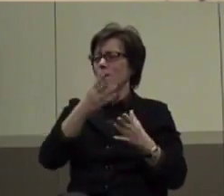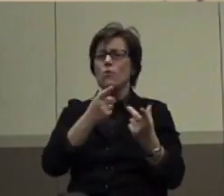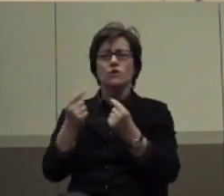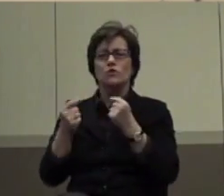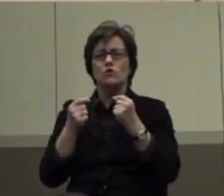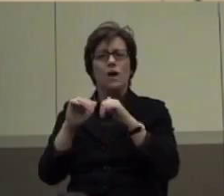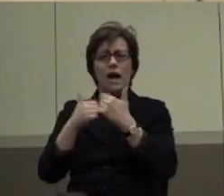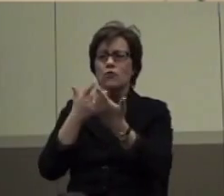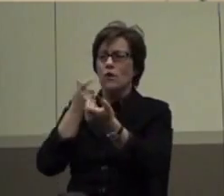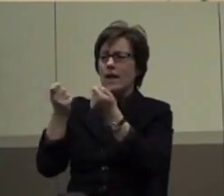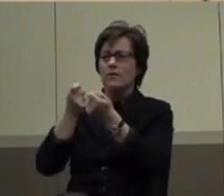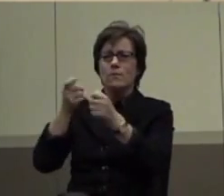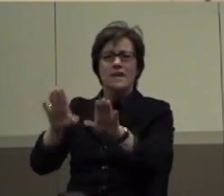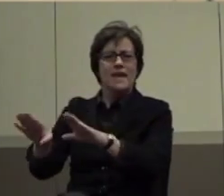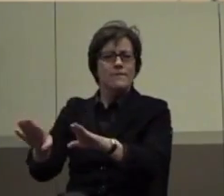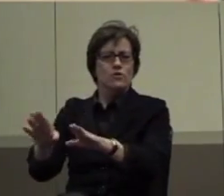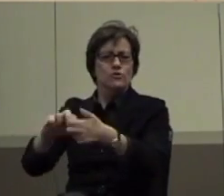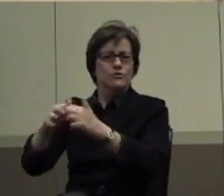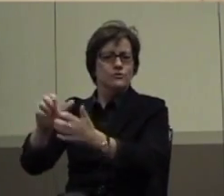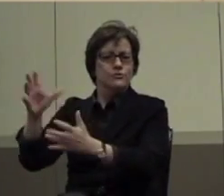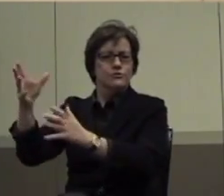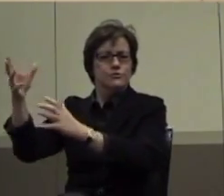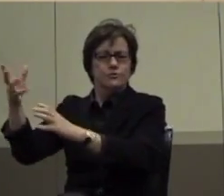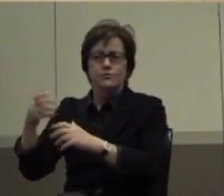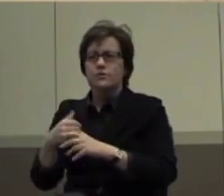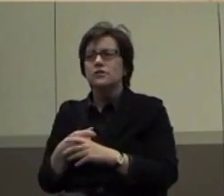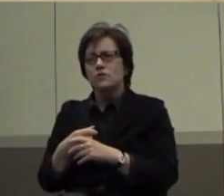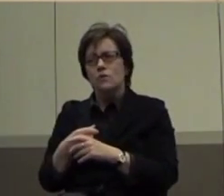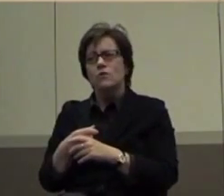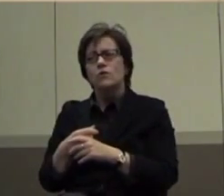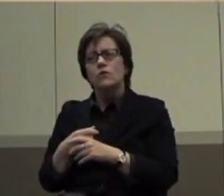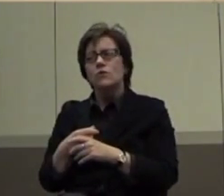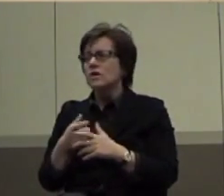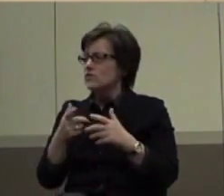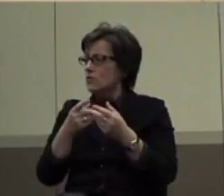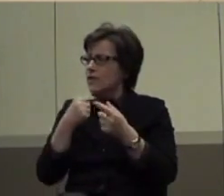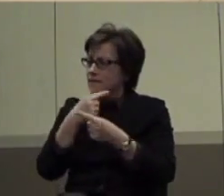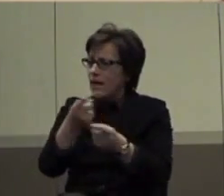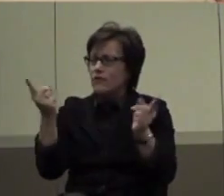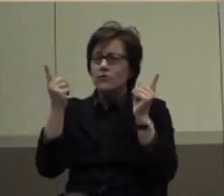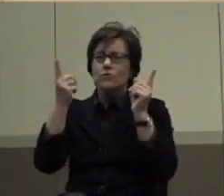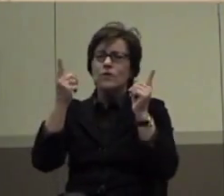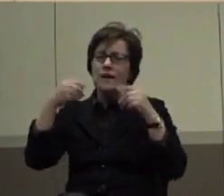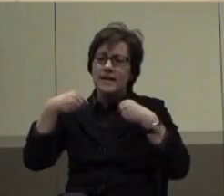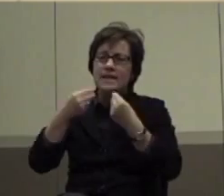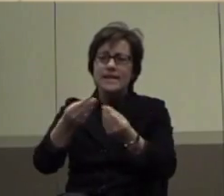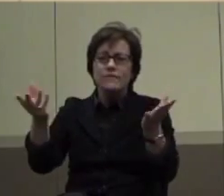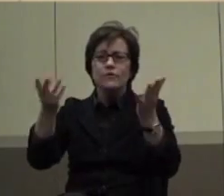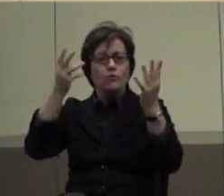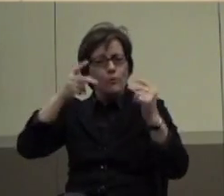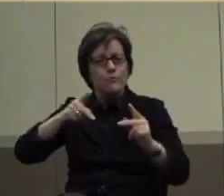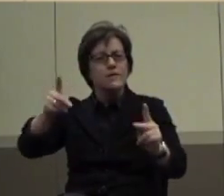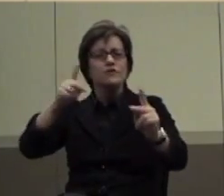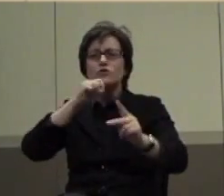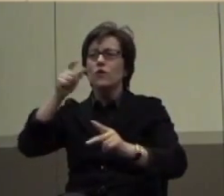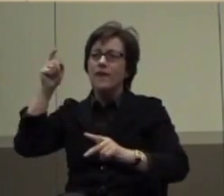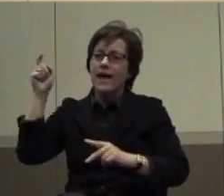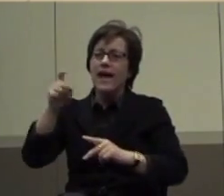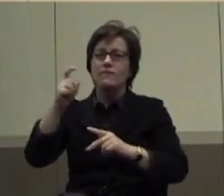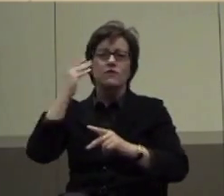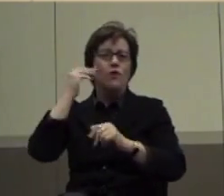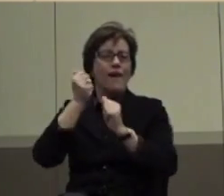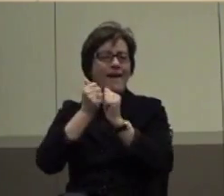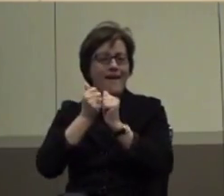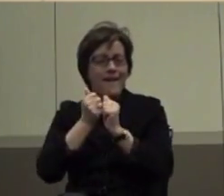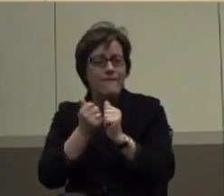behavior. So being able to just kind of give permission that you don't necessarily have to know all this. Plus, if you're now throw on top of that